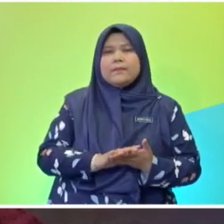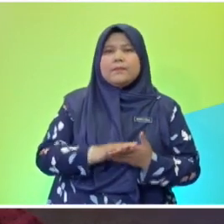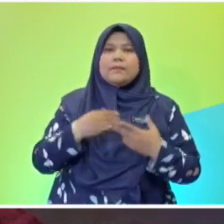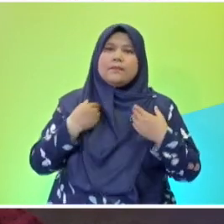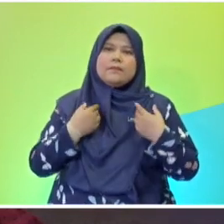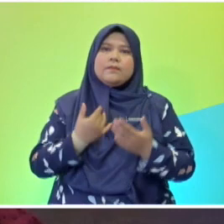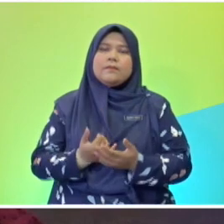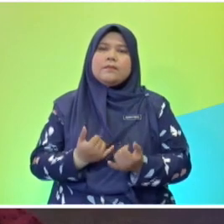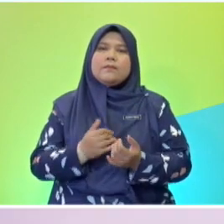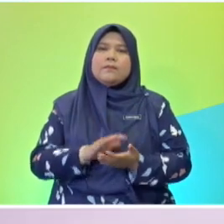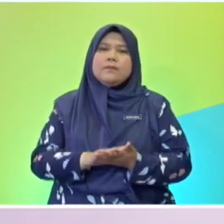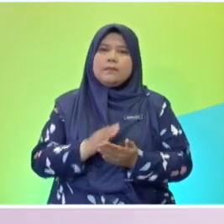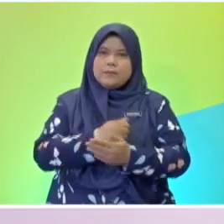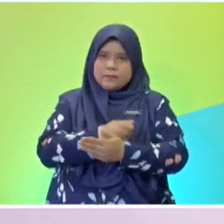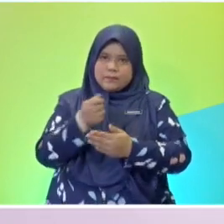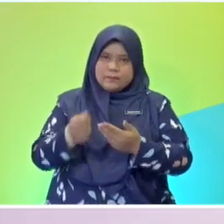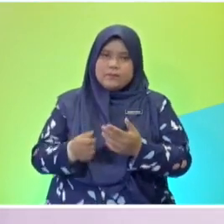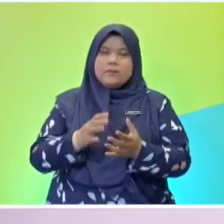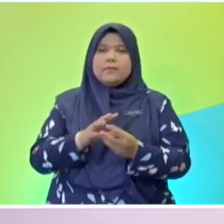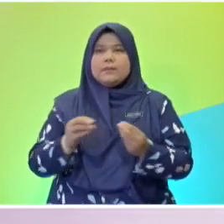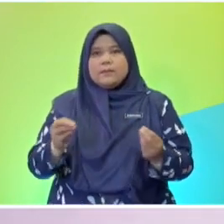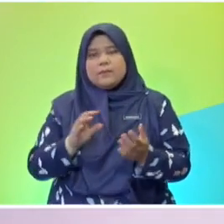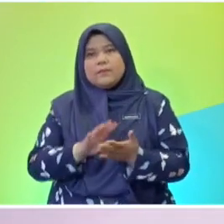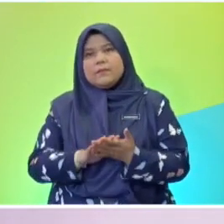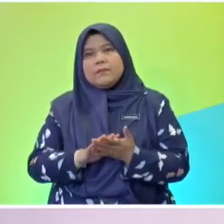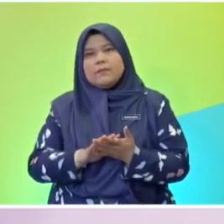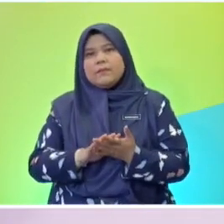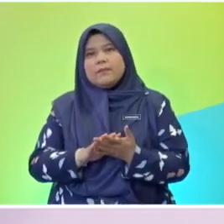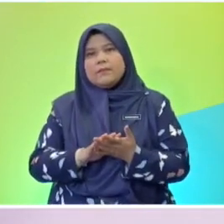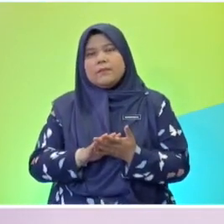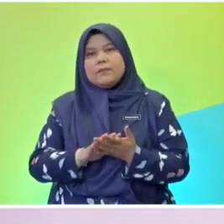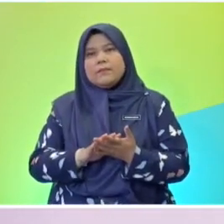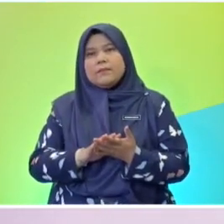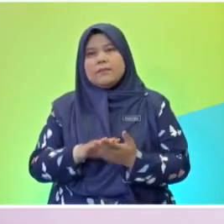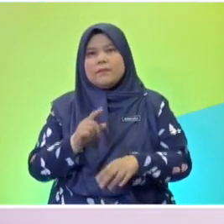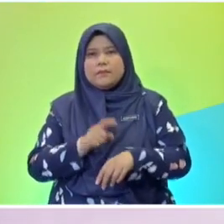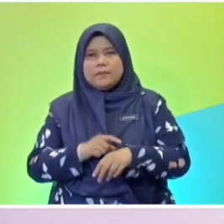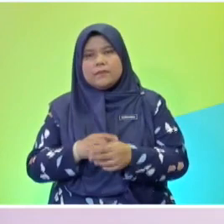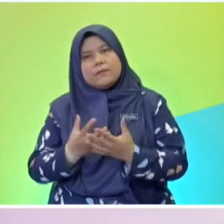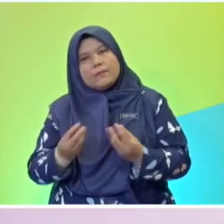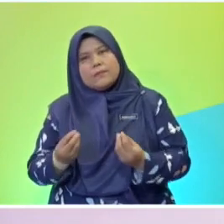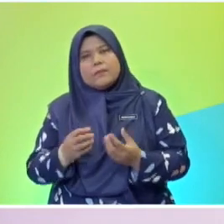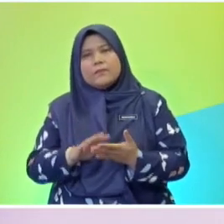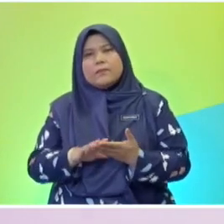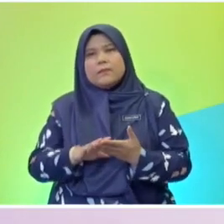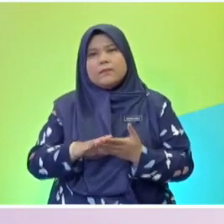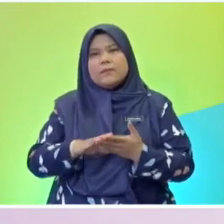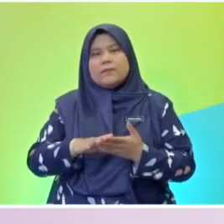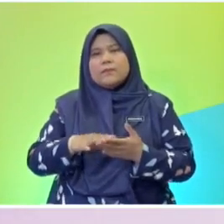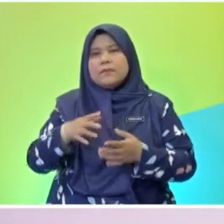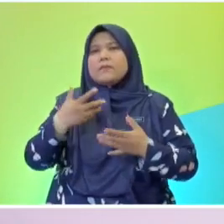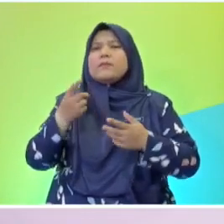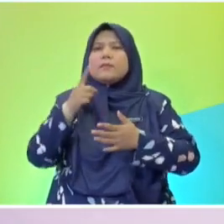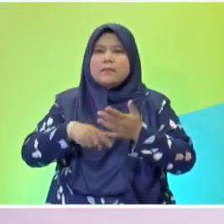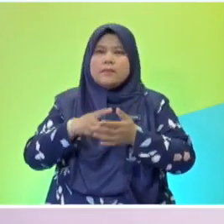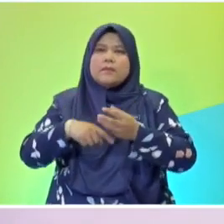have almost come to the end of today's episode. Okay. But before we even end today's session, maybe you could share with us a rough summary of what